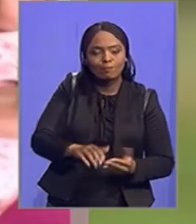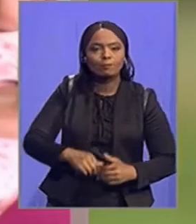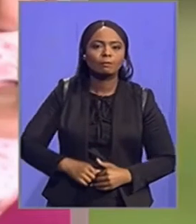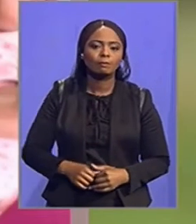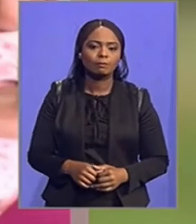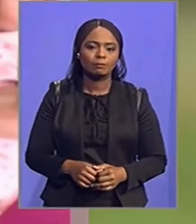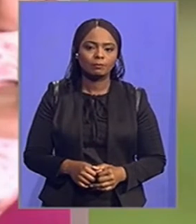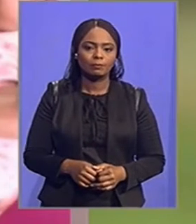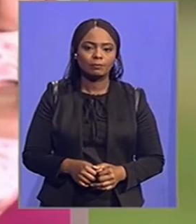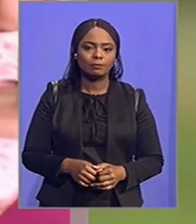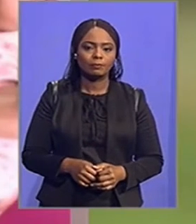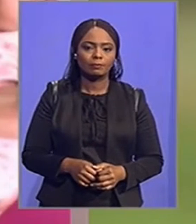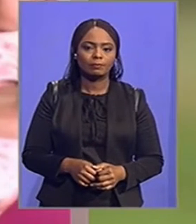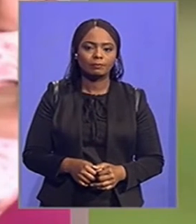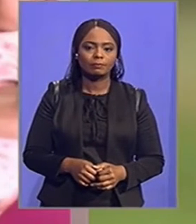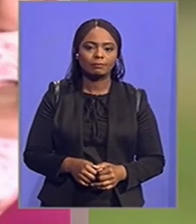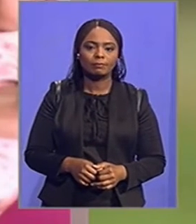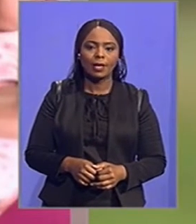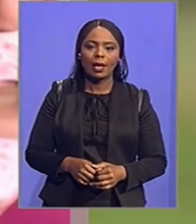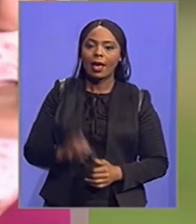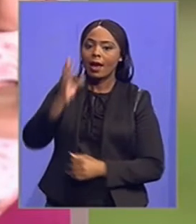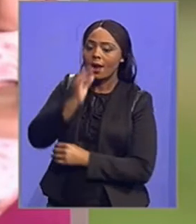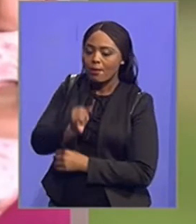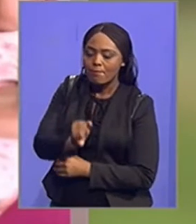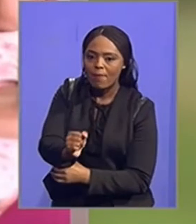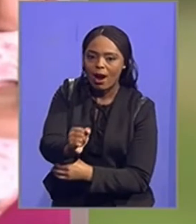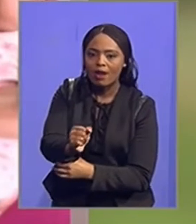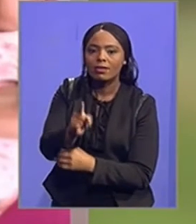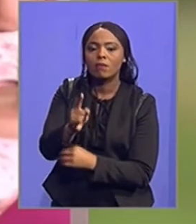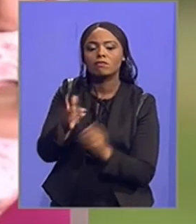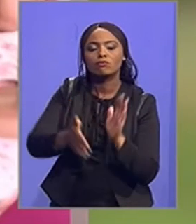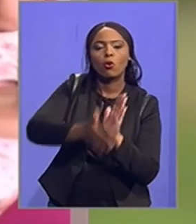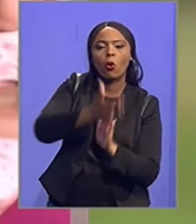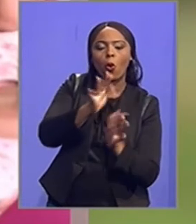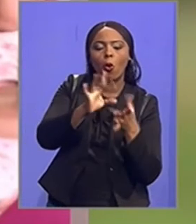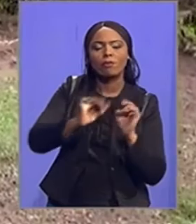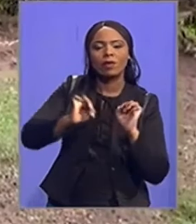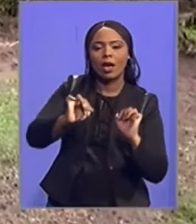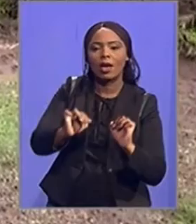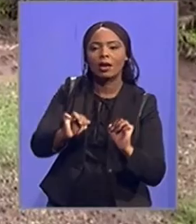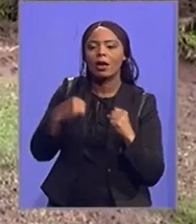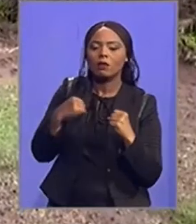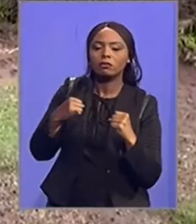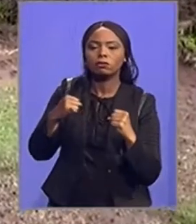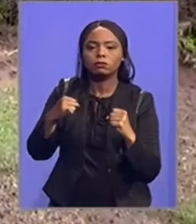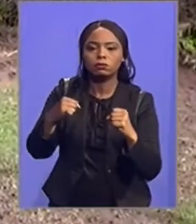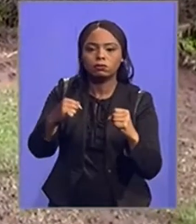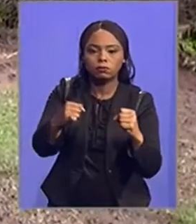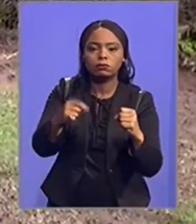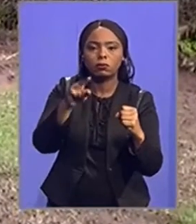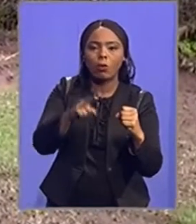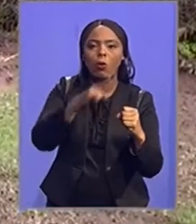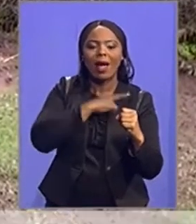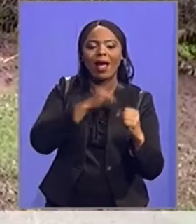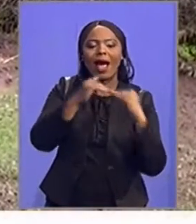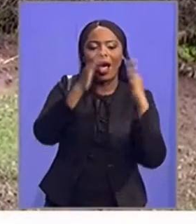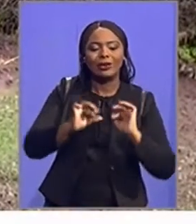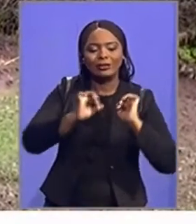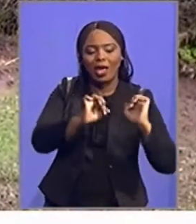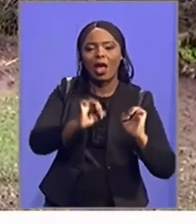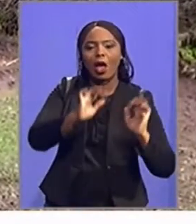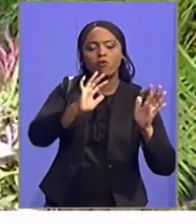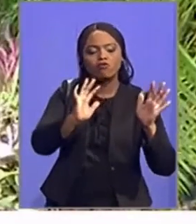Koko o be a sepedisha bana go leba legaeng la gagwe morago ga gore ntlo ya bona e senywe ke mafula. Ka letšatši leo